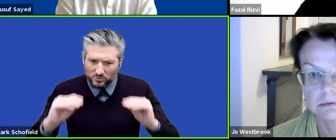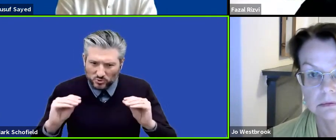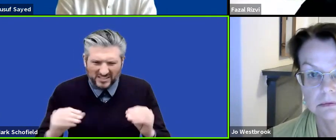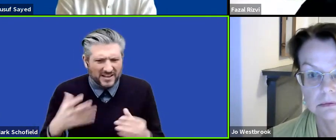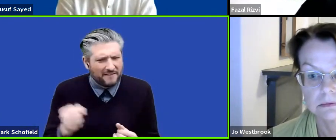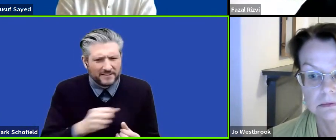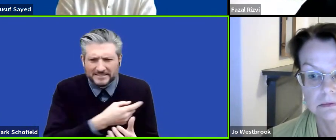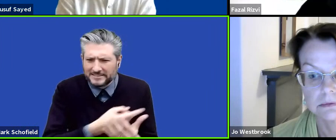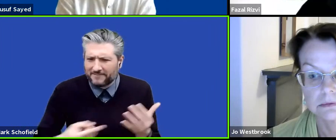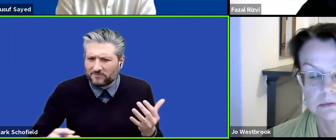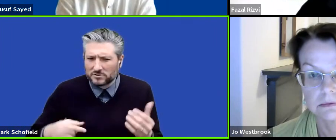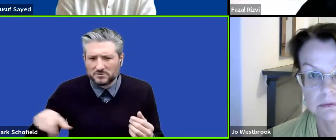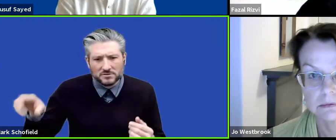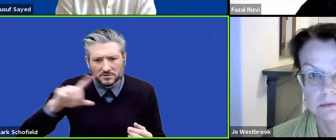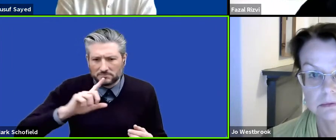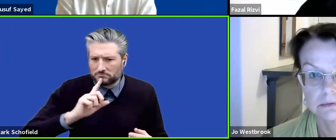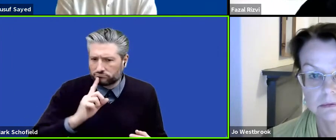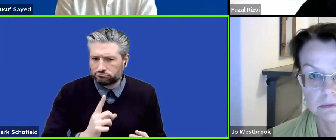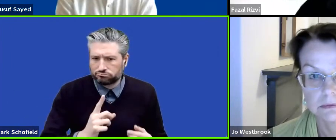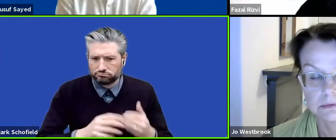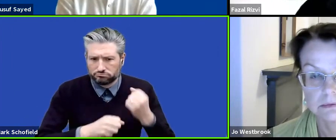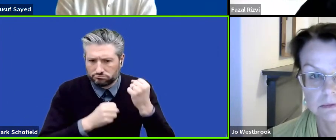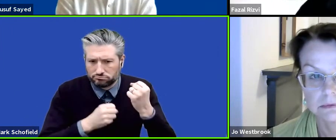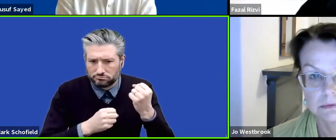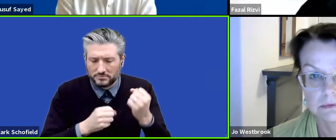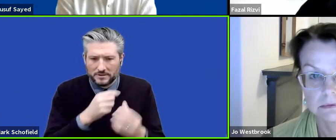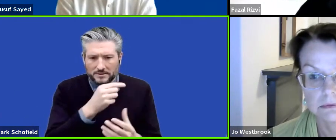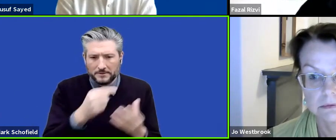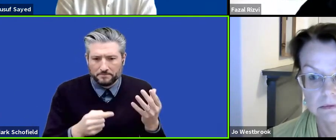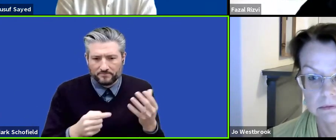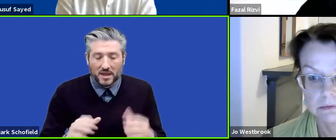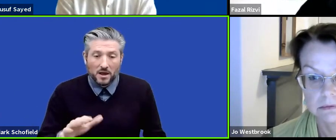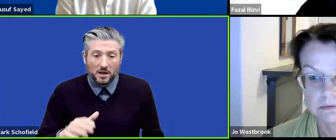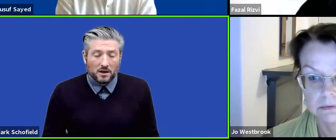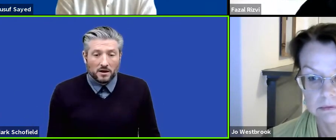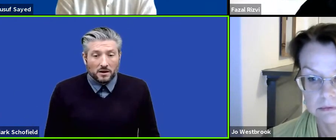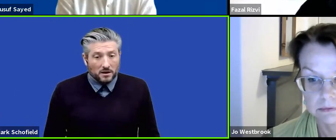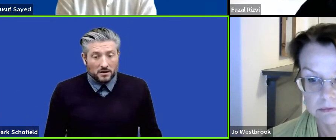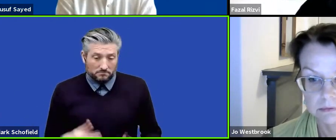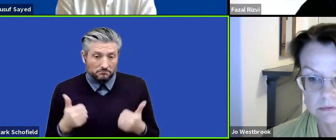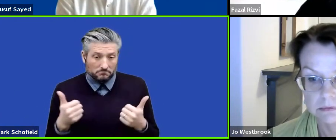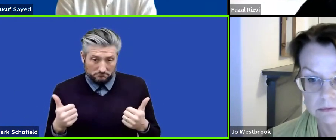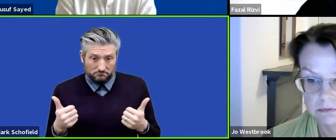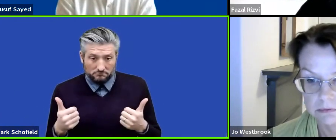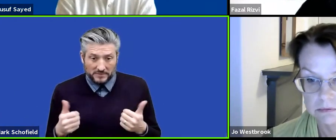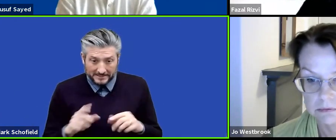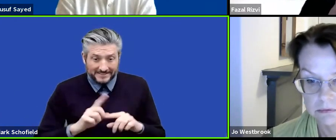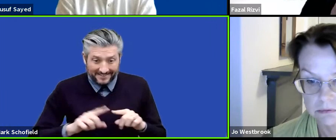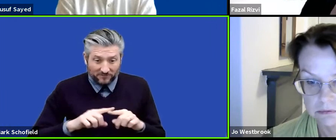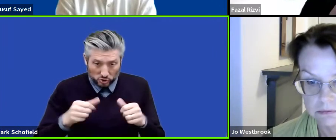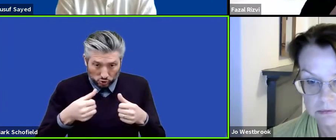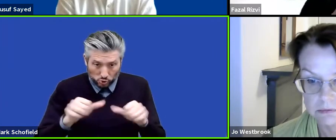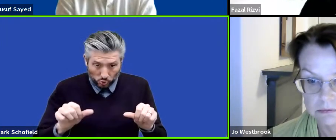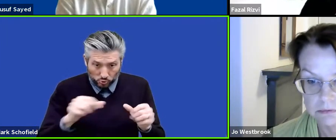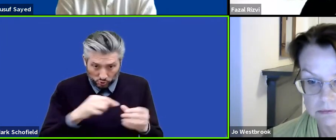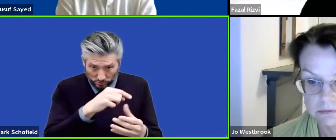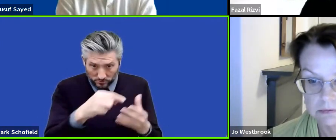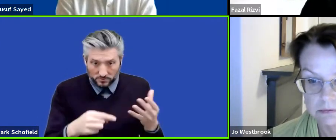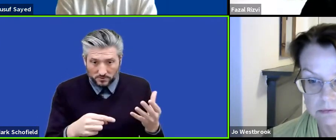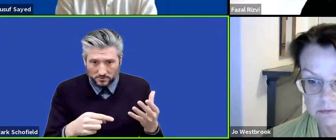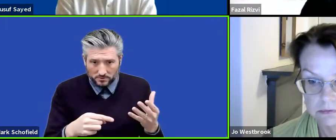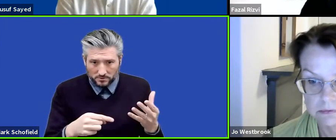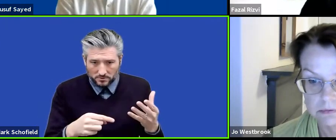want to make in this and pass over to Faiz. In all of this solution, there's very little talk about who is it that's going to do